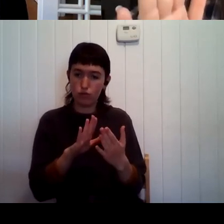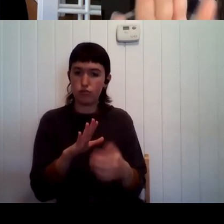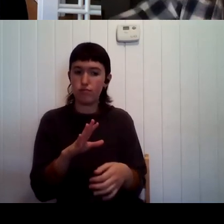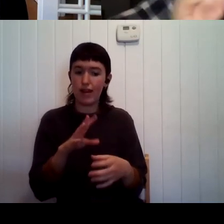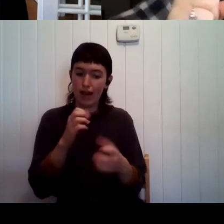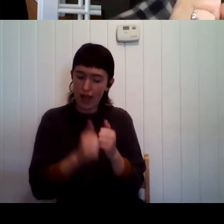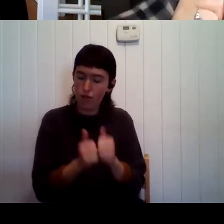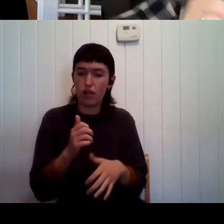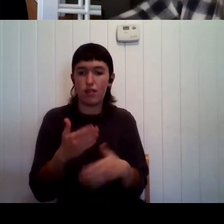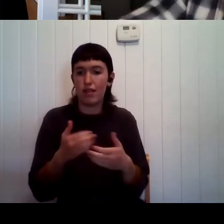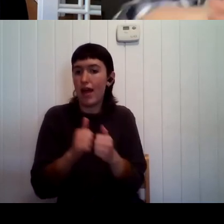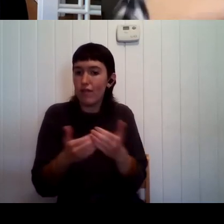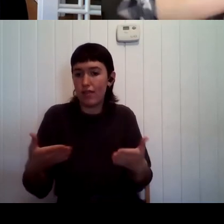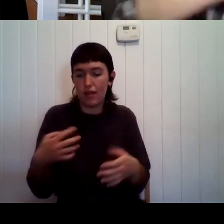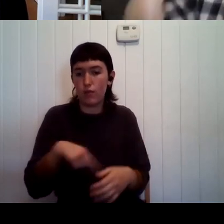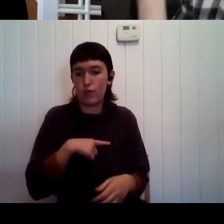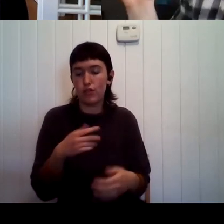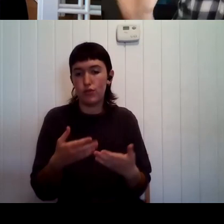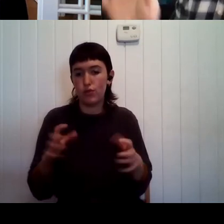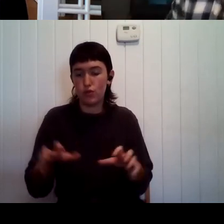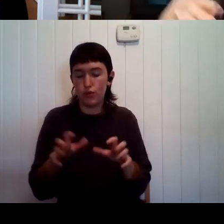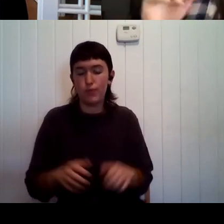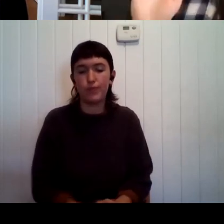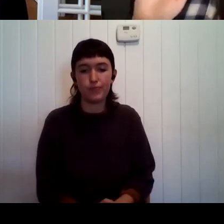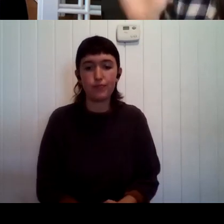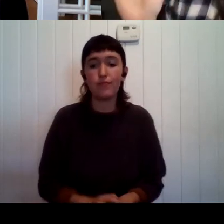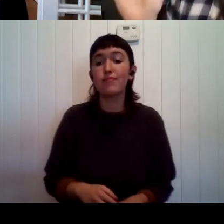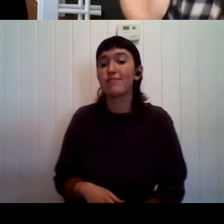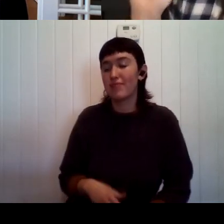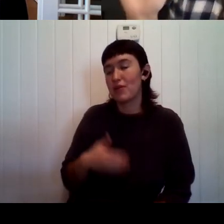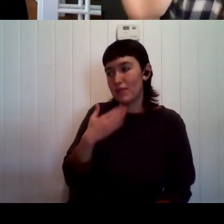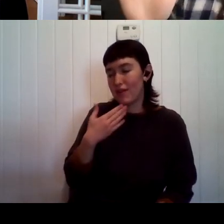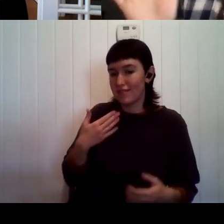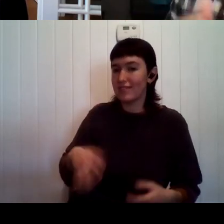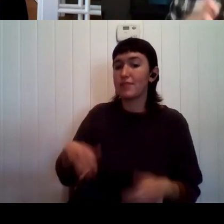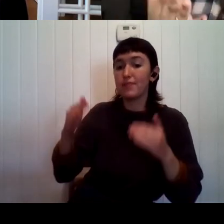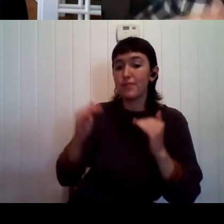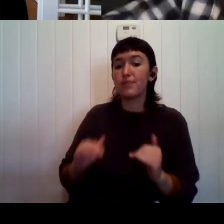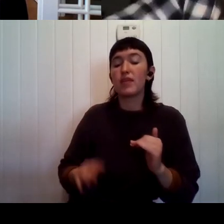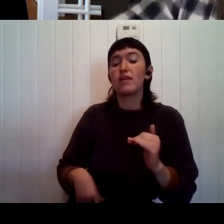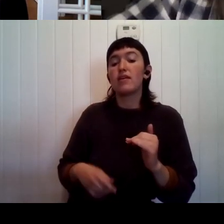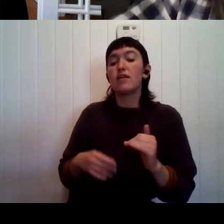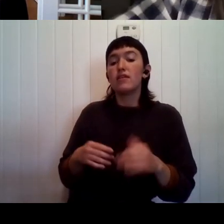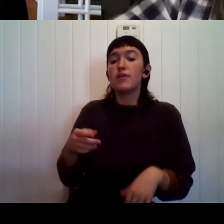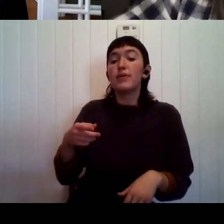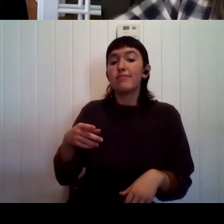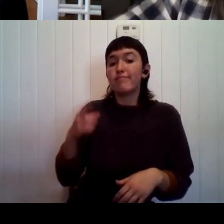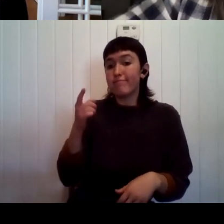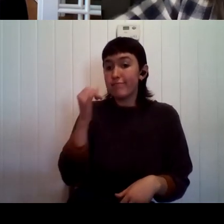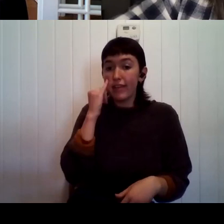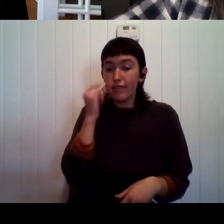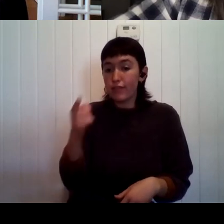everybody's attention in the world. You can tell them one thing about absolutely anything. It can be big picture, serious, important, or silly and insignificant. What do you tell